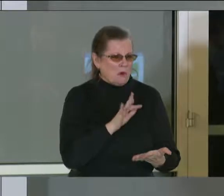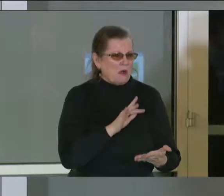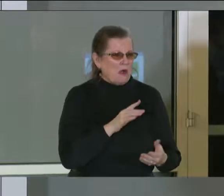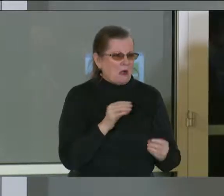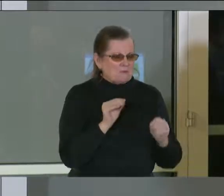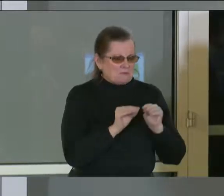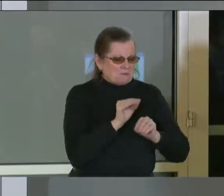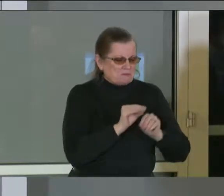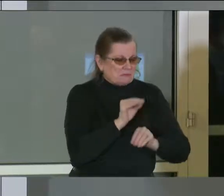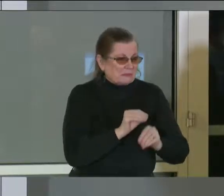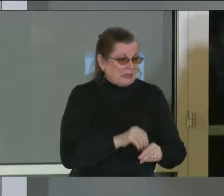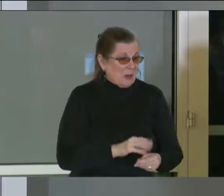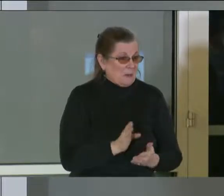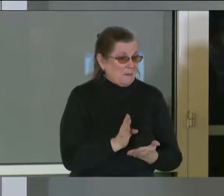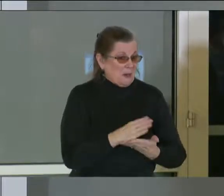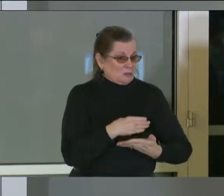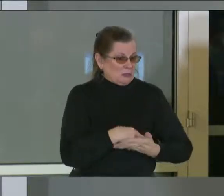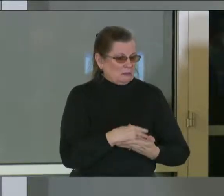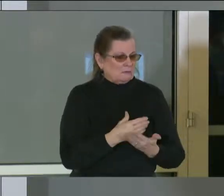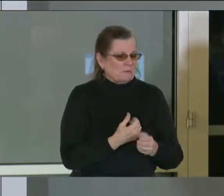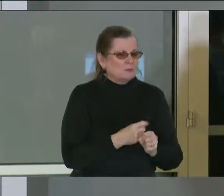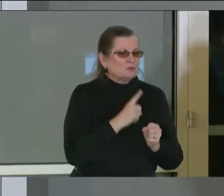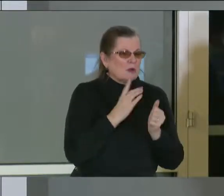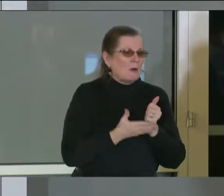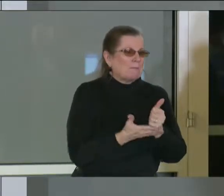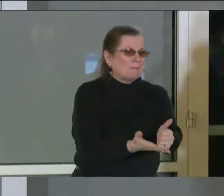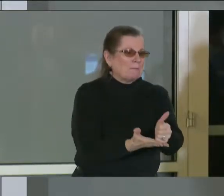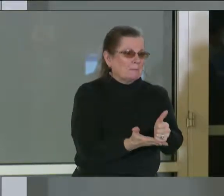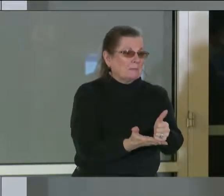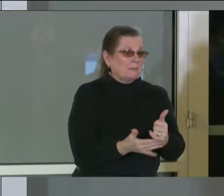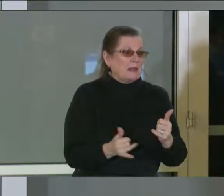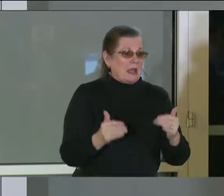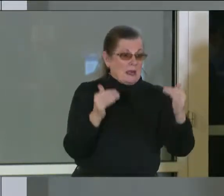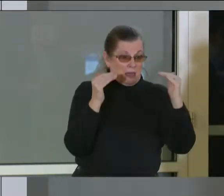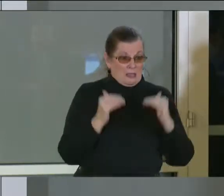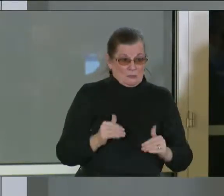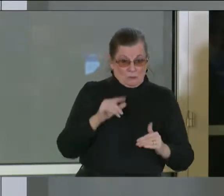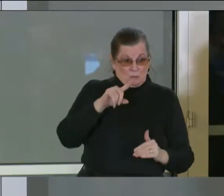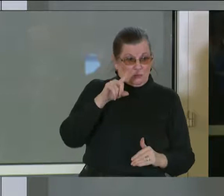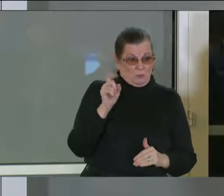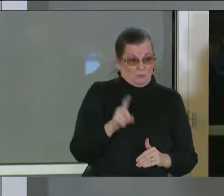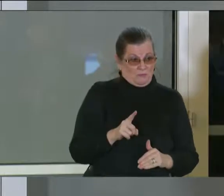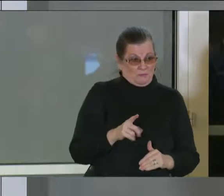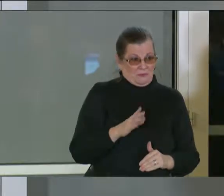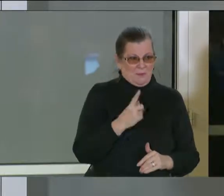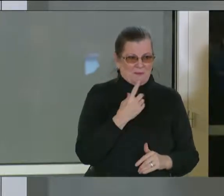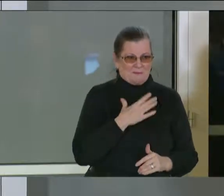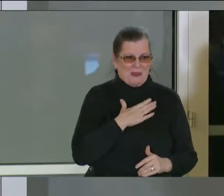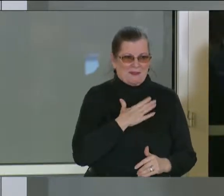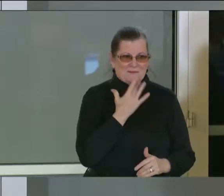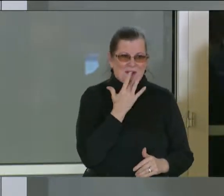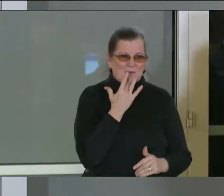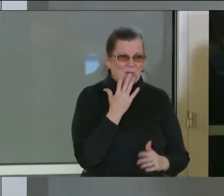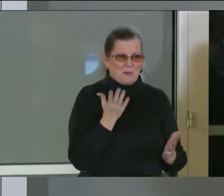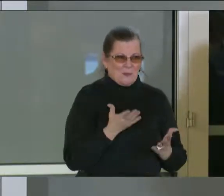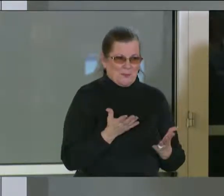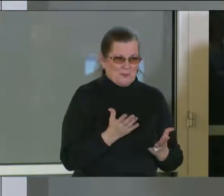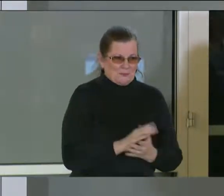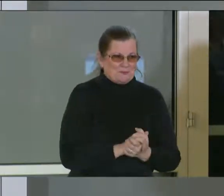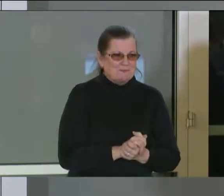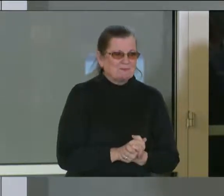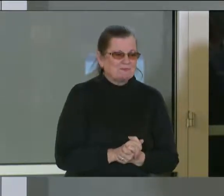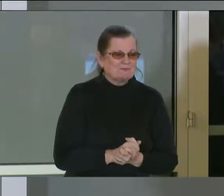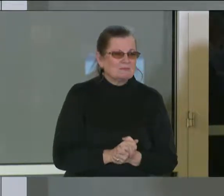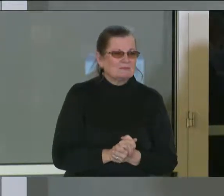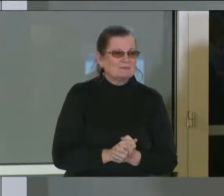to see invested in. Next, we're going to go to one of my favorite questions, which is, what one word comes to mind